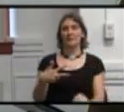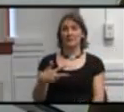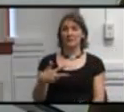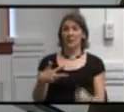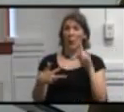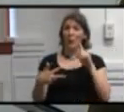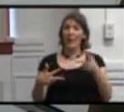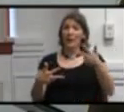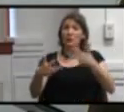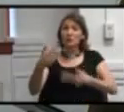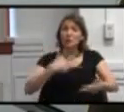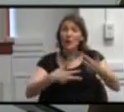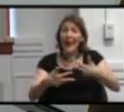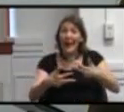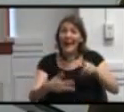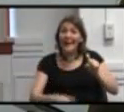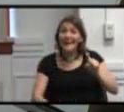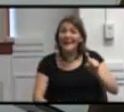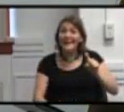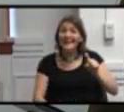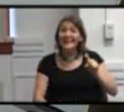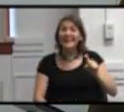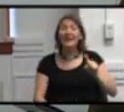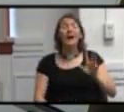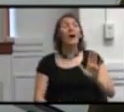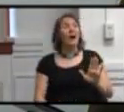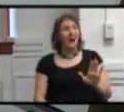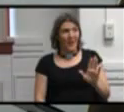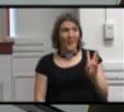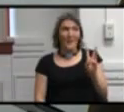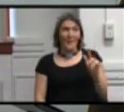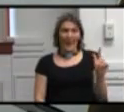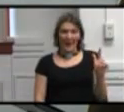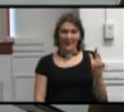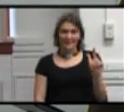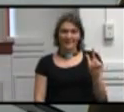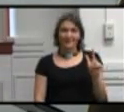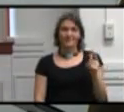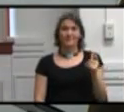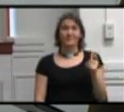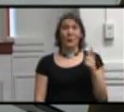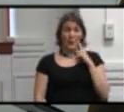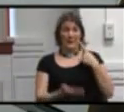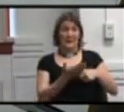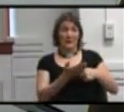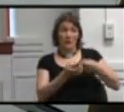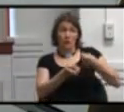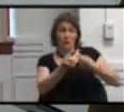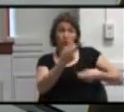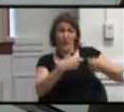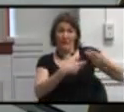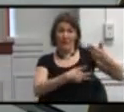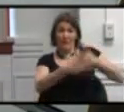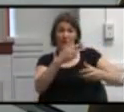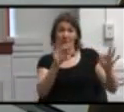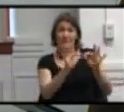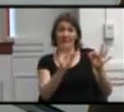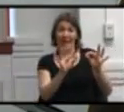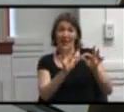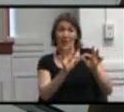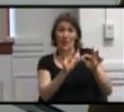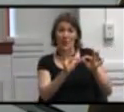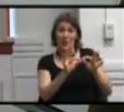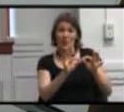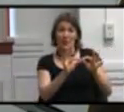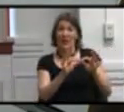Okay, so it's traded? I'll tell you, we discussed the trade-in value. And you can't legally get